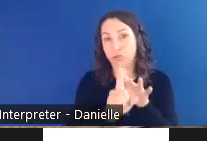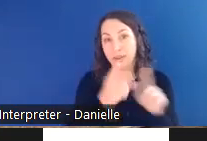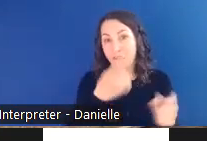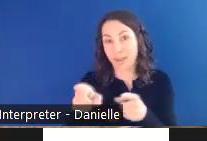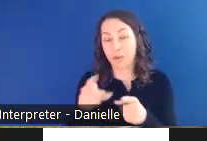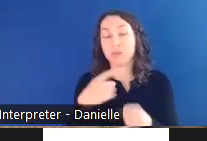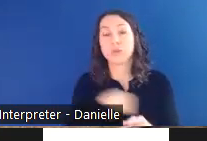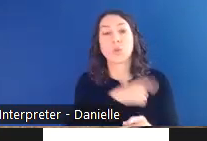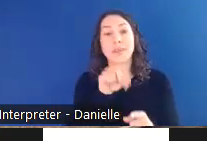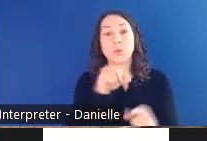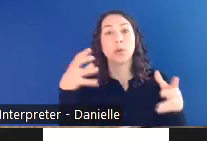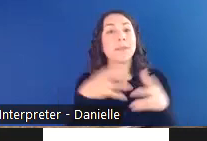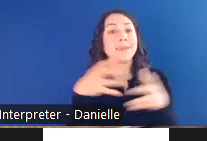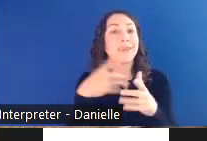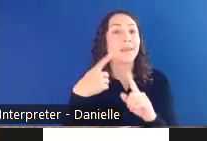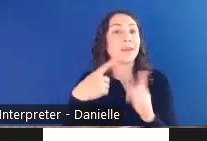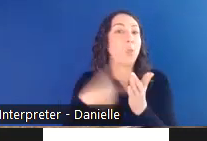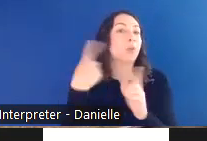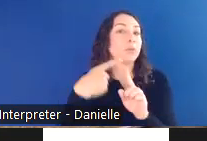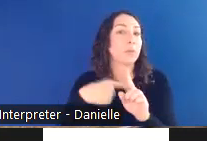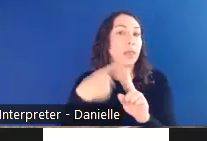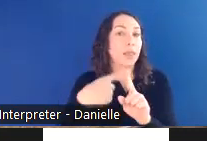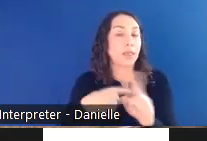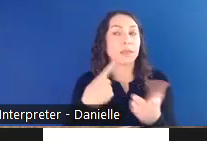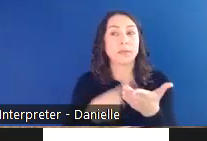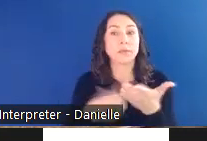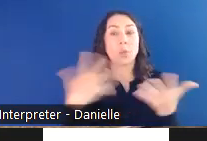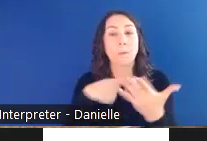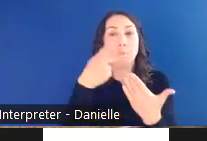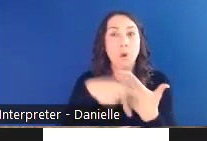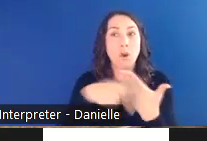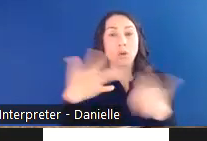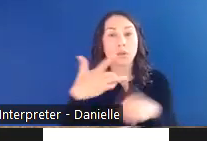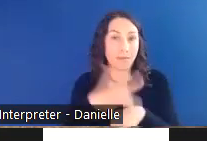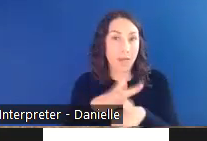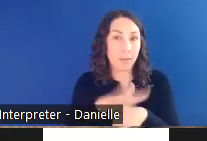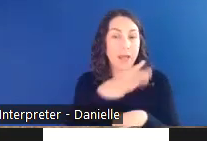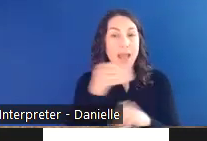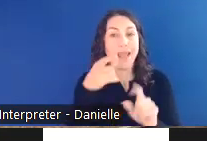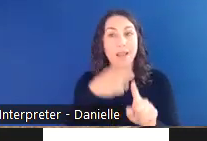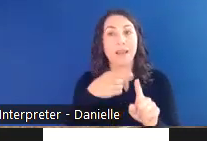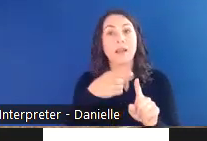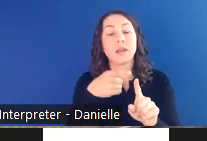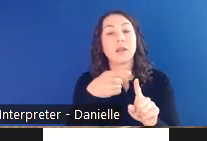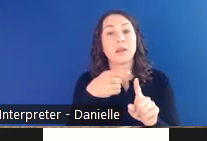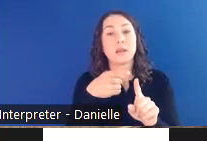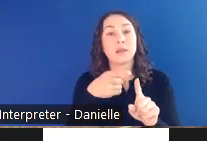least once a month in terms of what programs are available, and very specifically looking at targeted